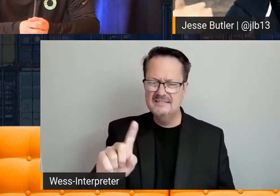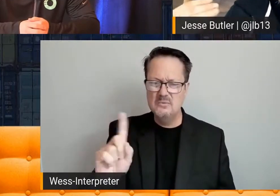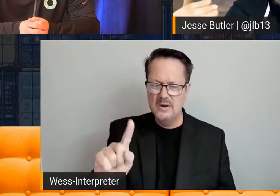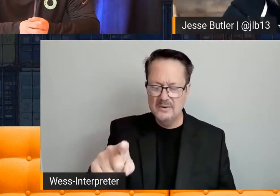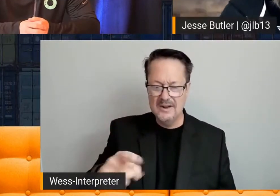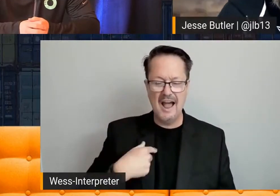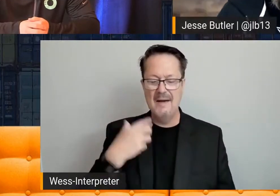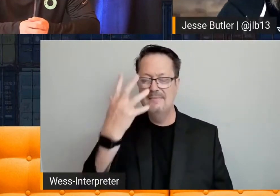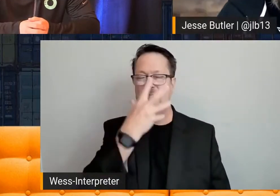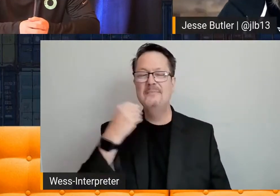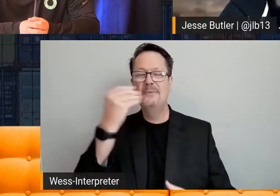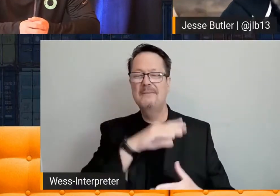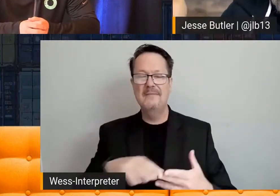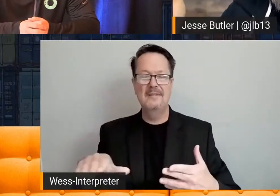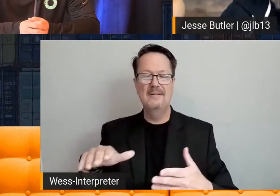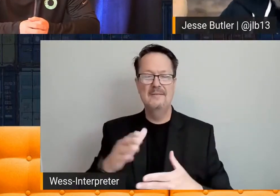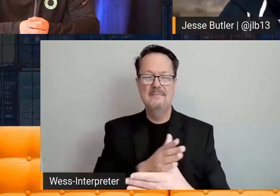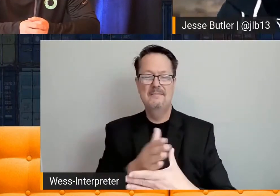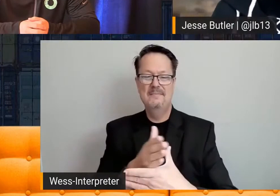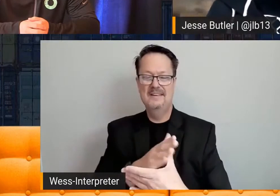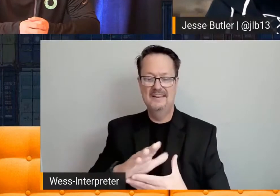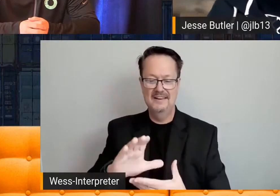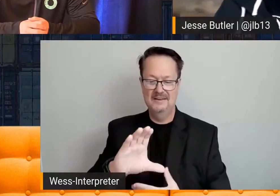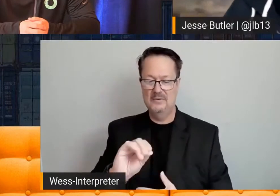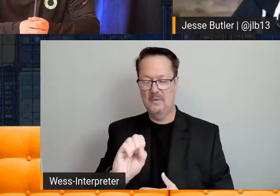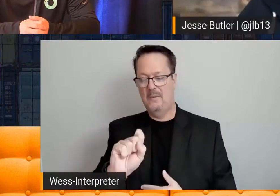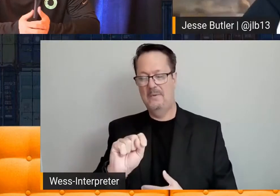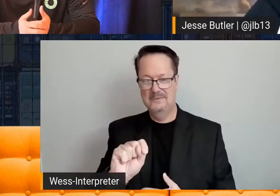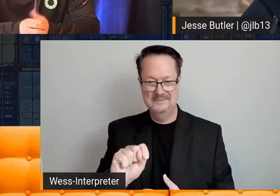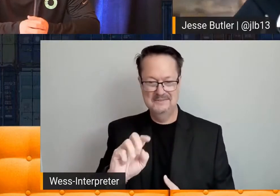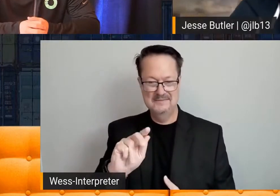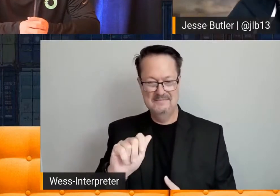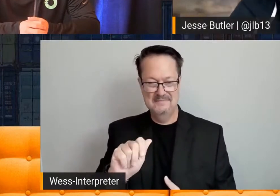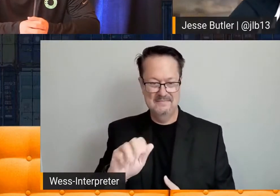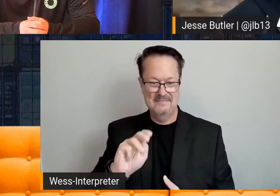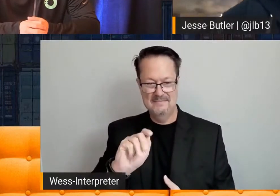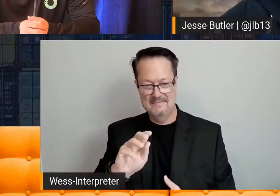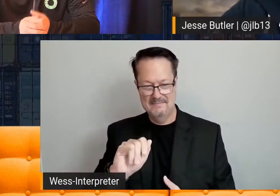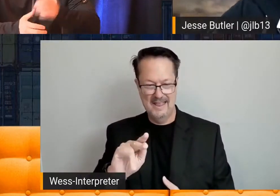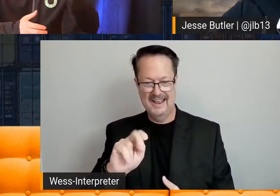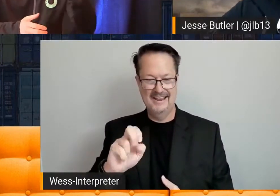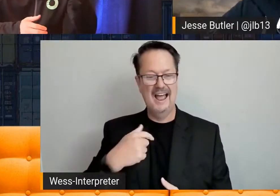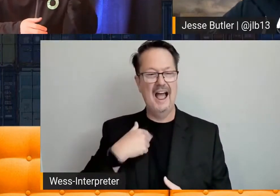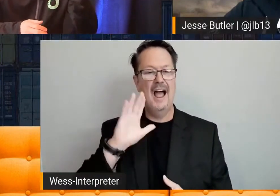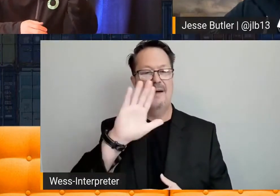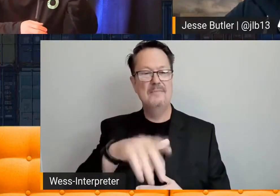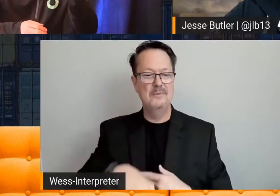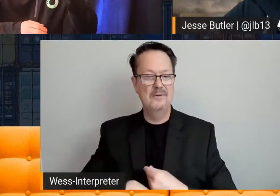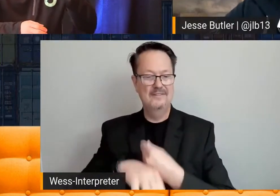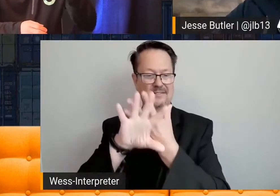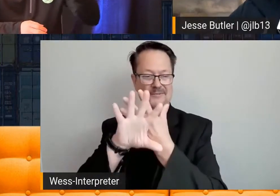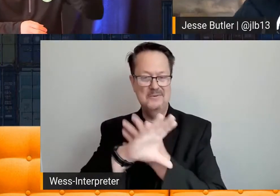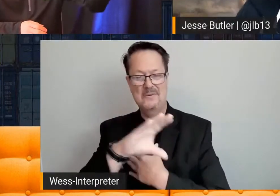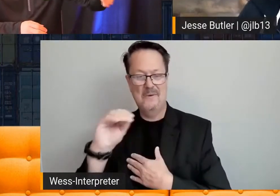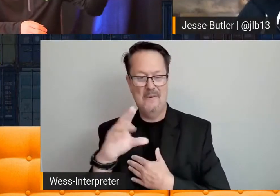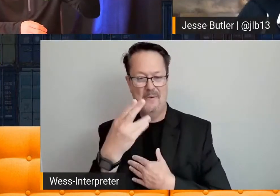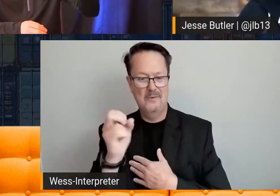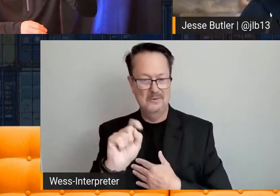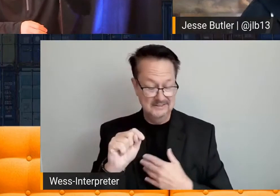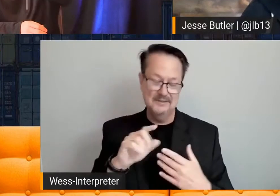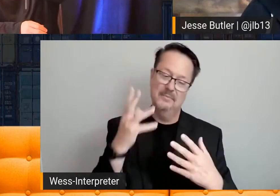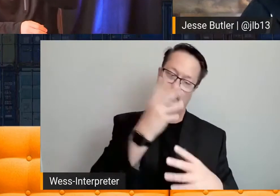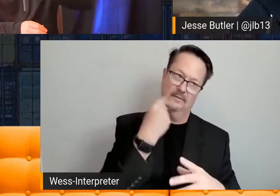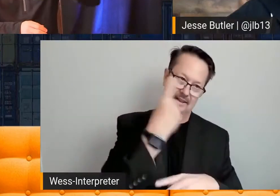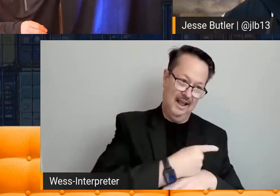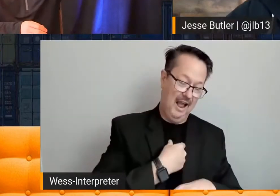in beautiful Midcoast, Maine. I'm your virtual co-host. It's going to be an amazing day. And I realized last night, actually, I'm in